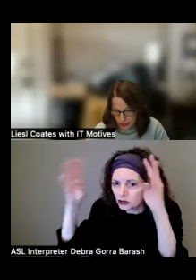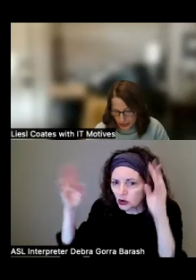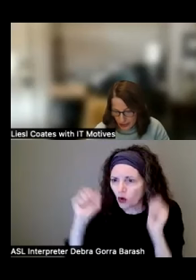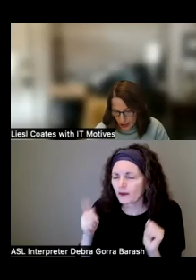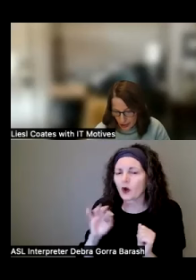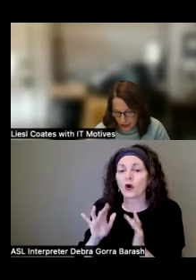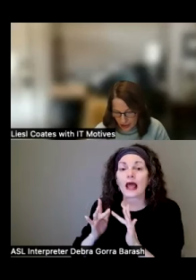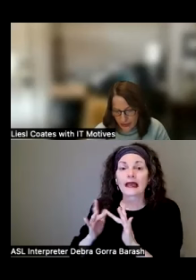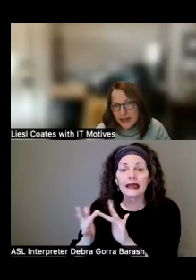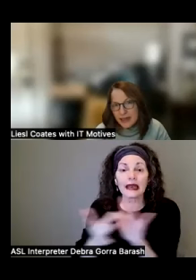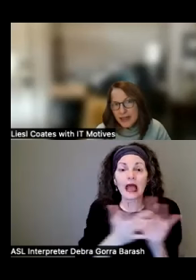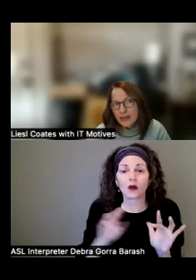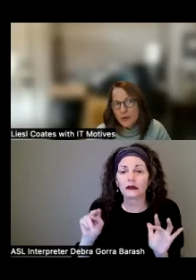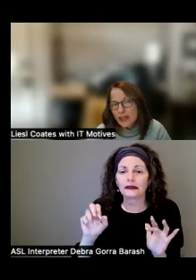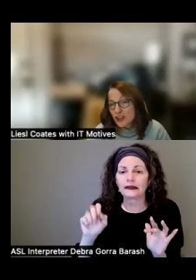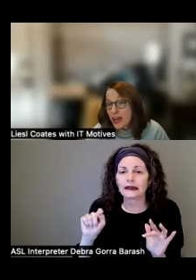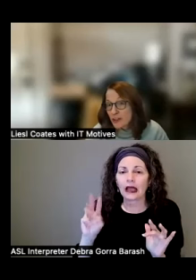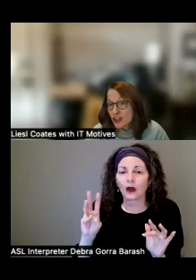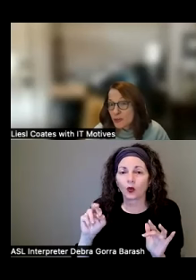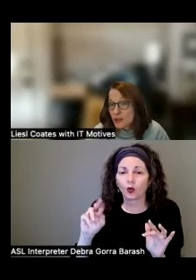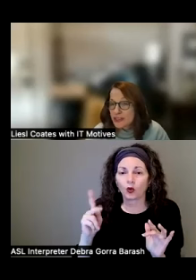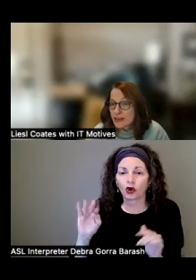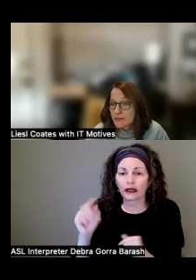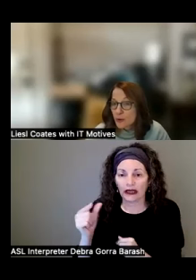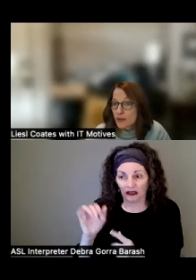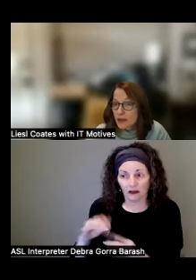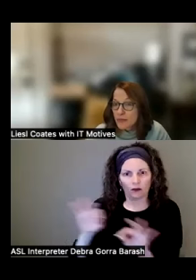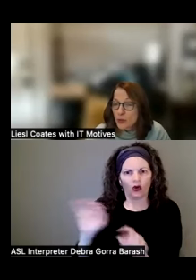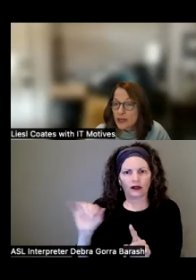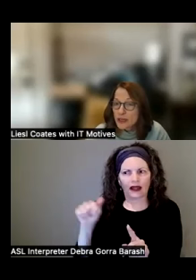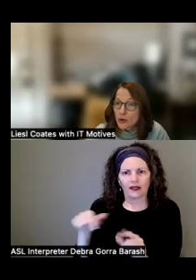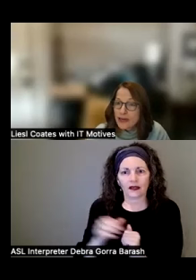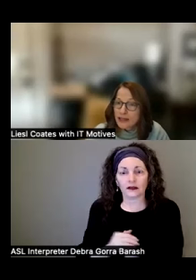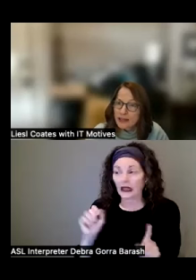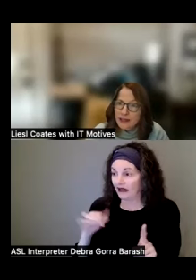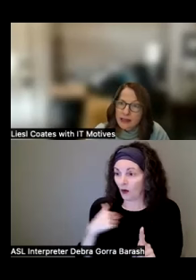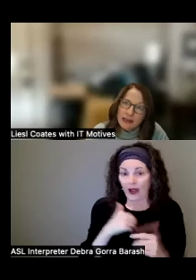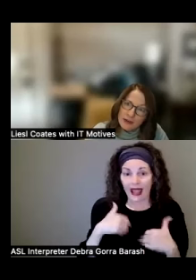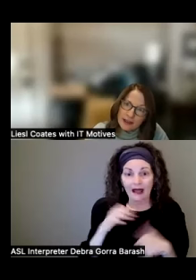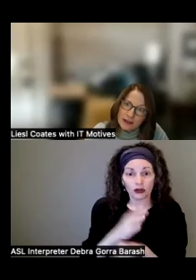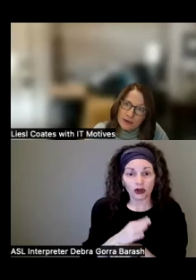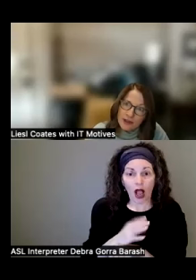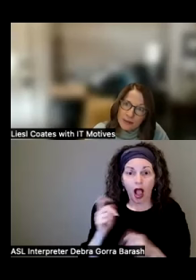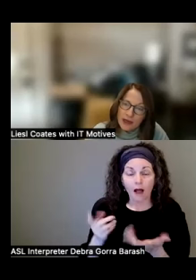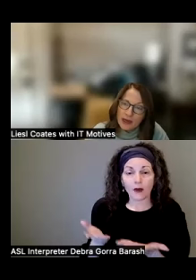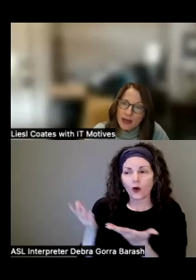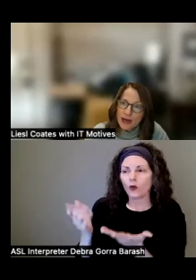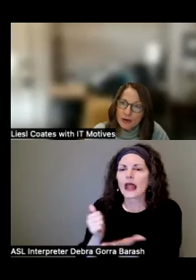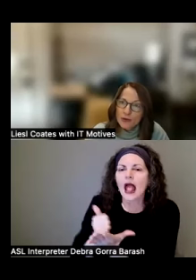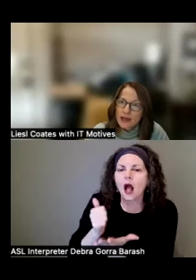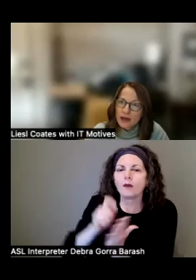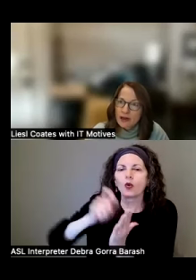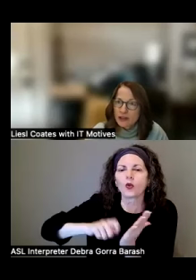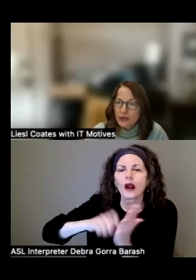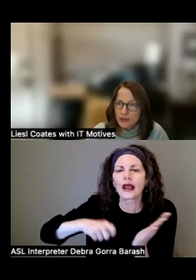about networking. Then if we actually have a job to present for them, we write kind of like a cover letter for them